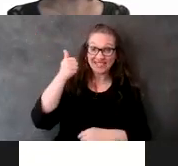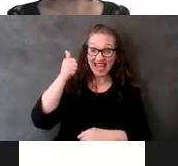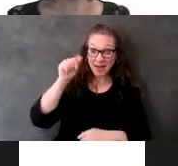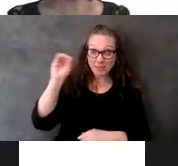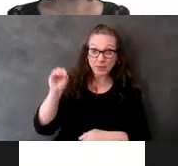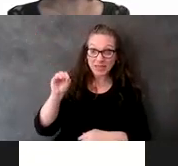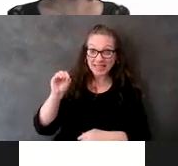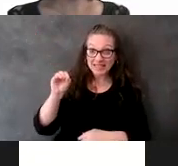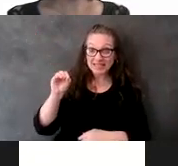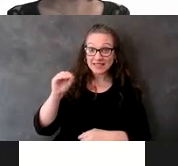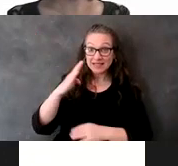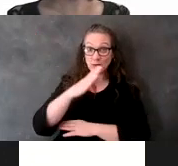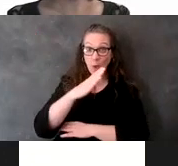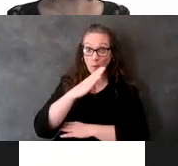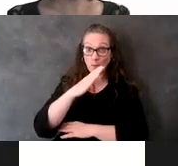over backwards.